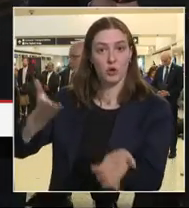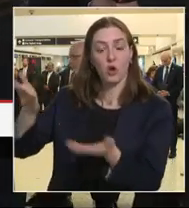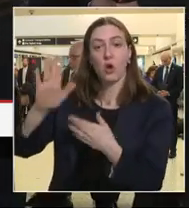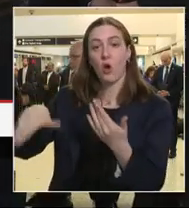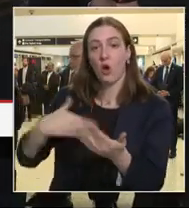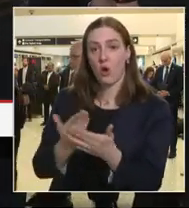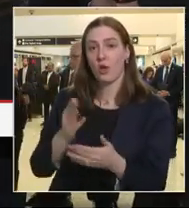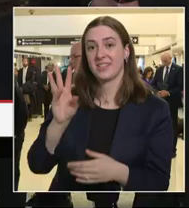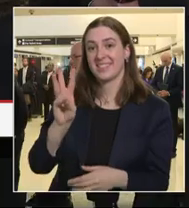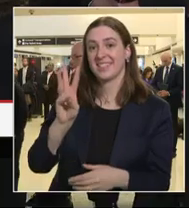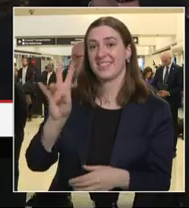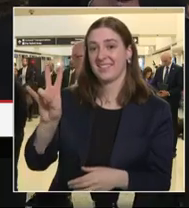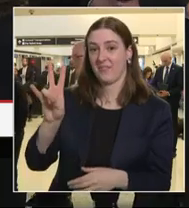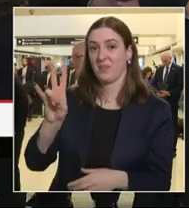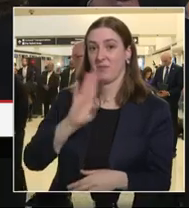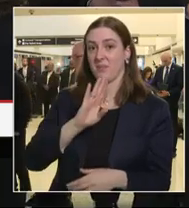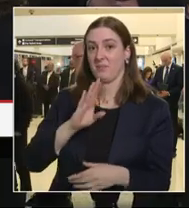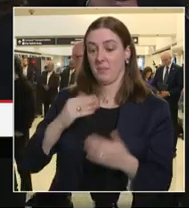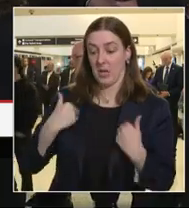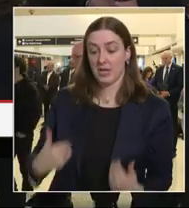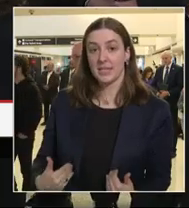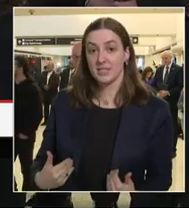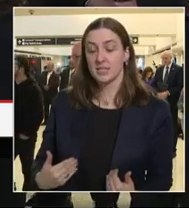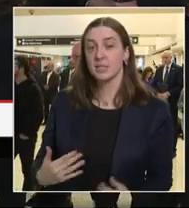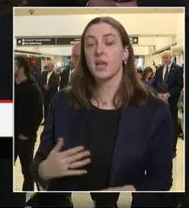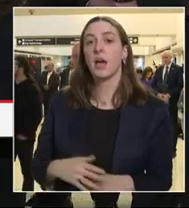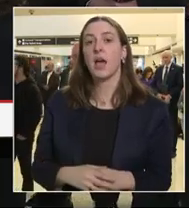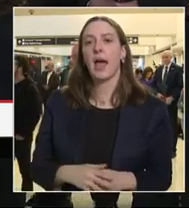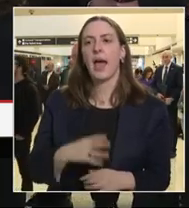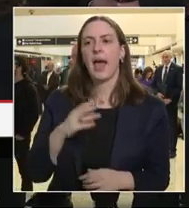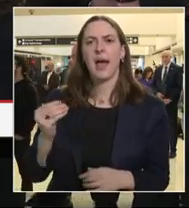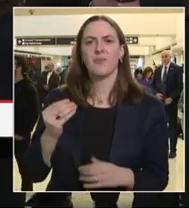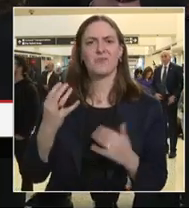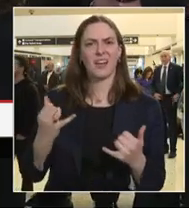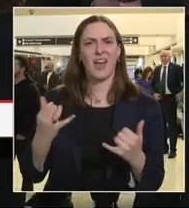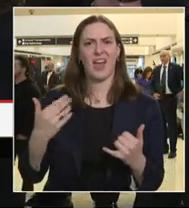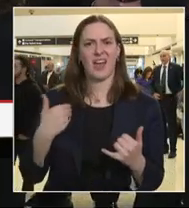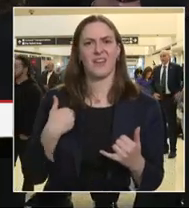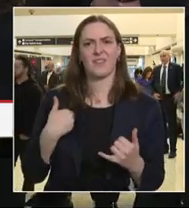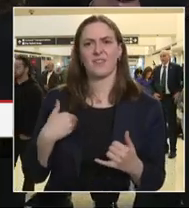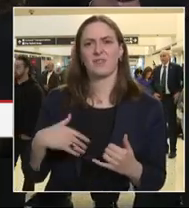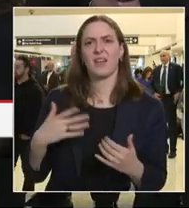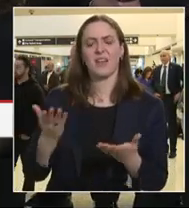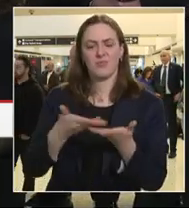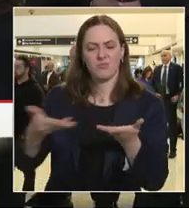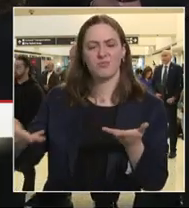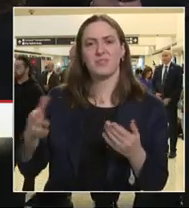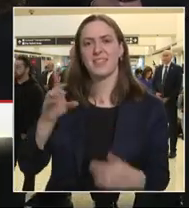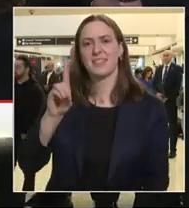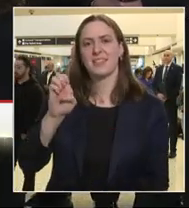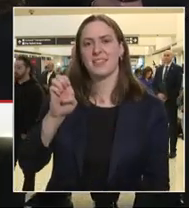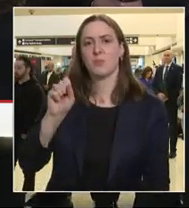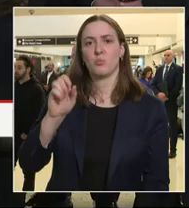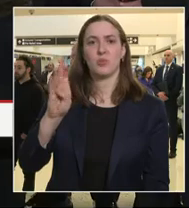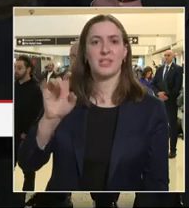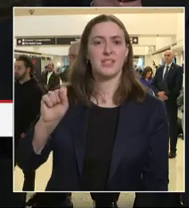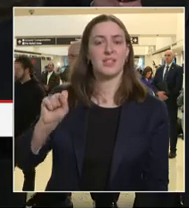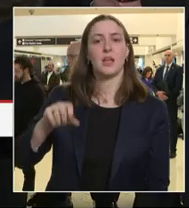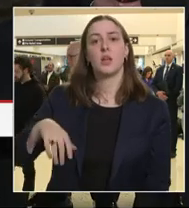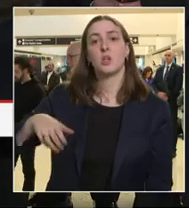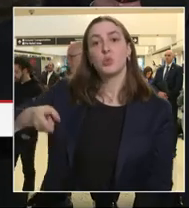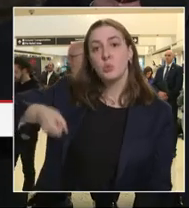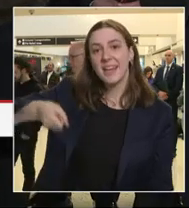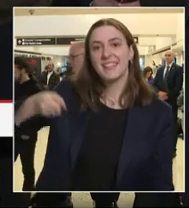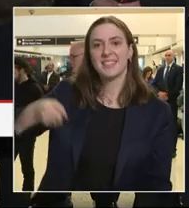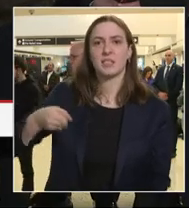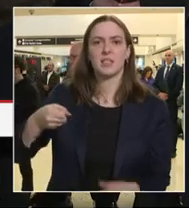And can you speak to some of the debris that's also being pulled out of the river? We understand there are some suitcases, some other